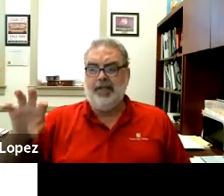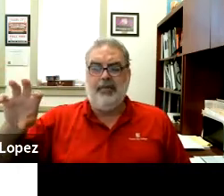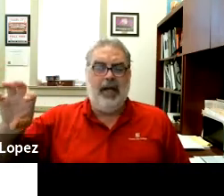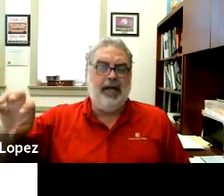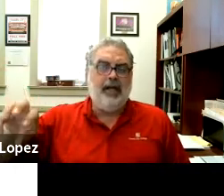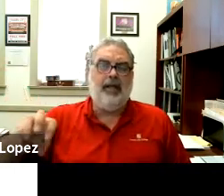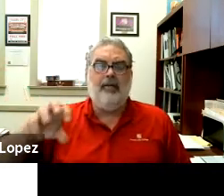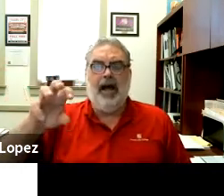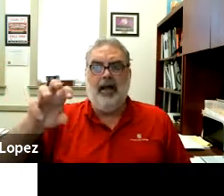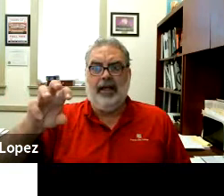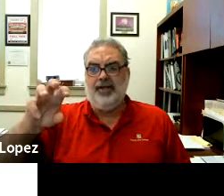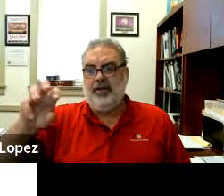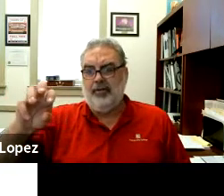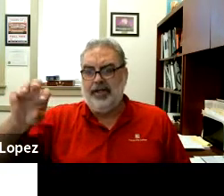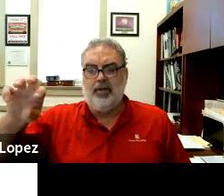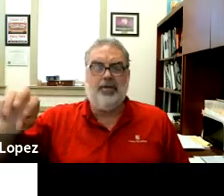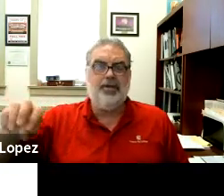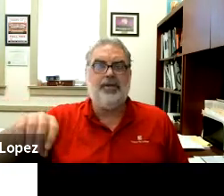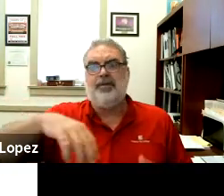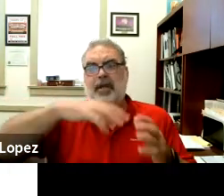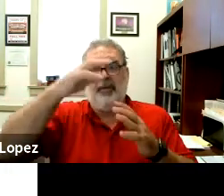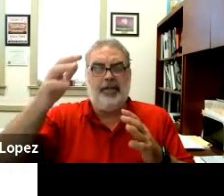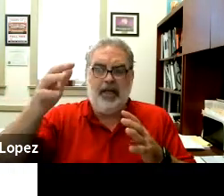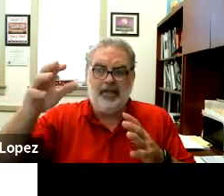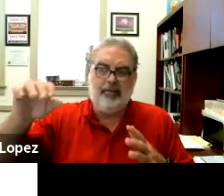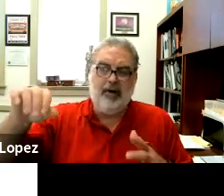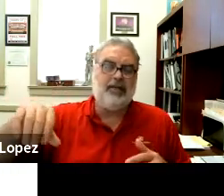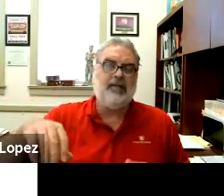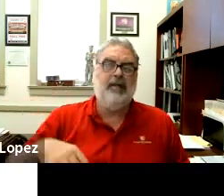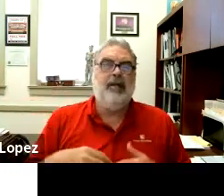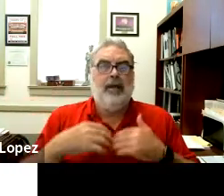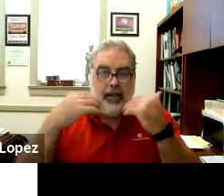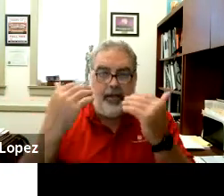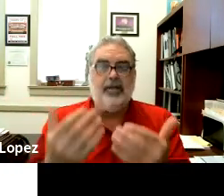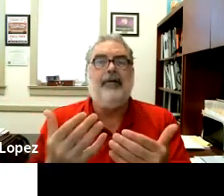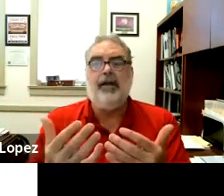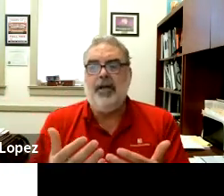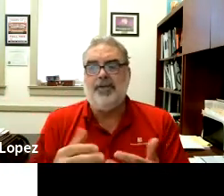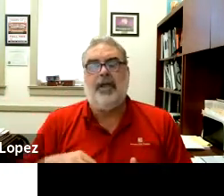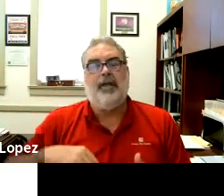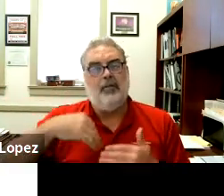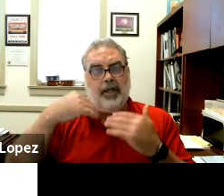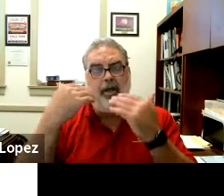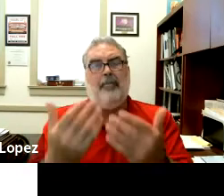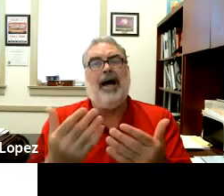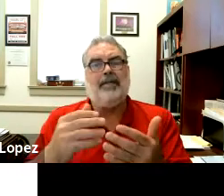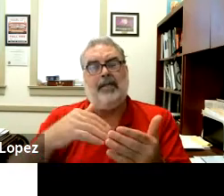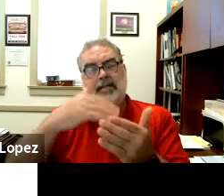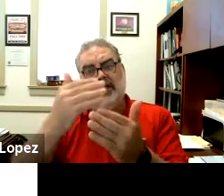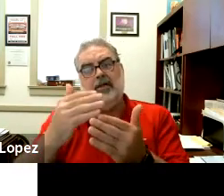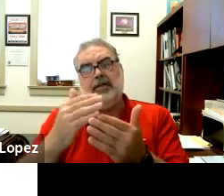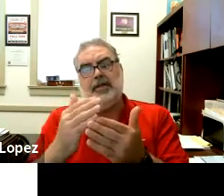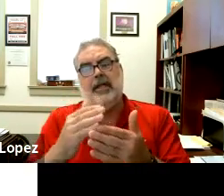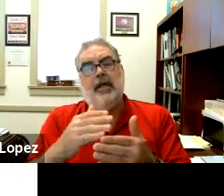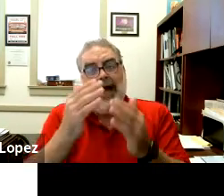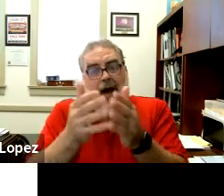and action planning, and then allocation of resources. There's an implementation process. Then there's an evaluation, and then we go back to this